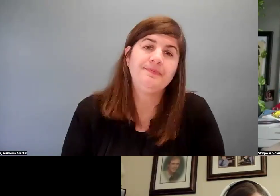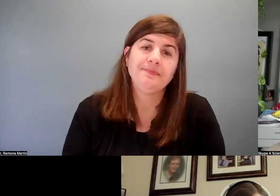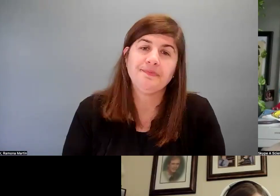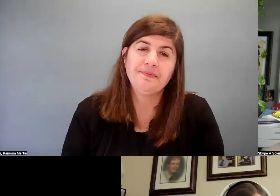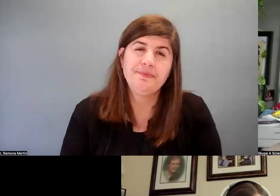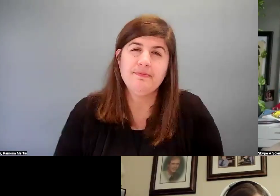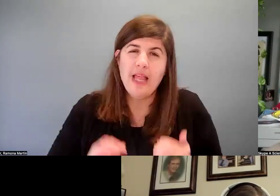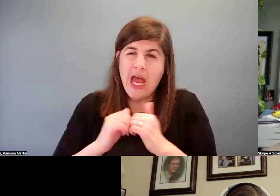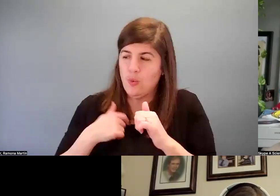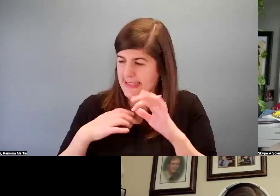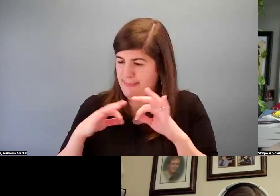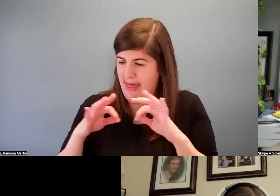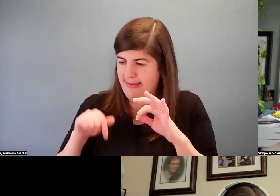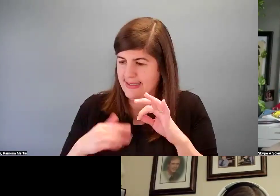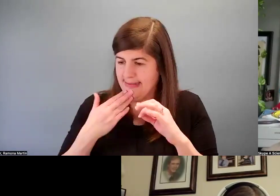how do I explain this?